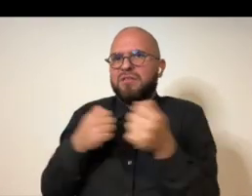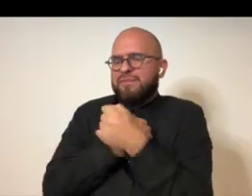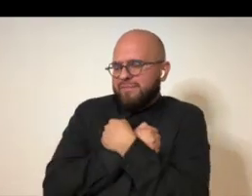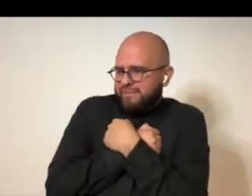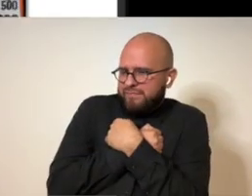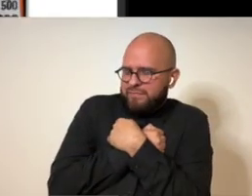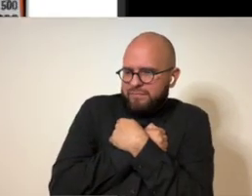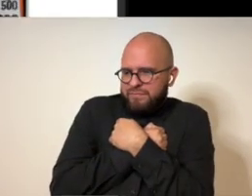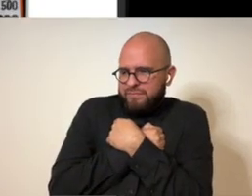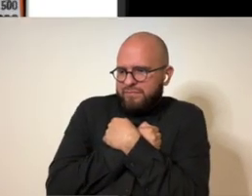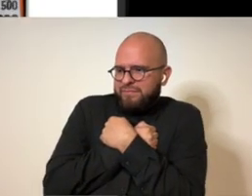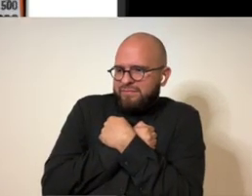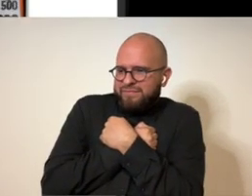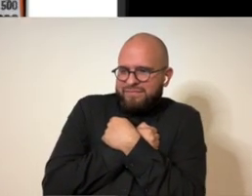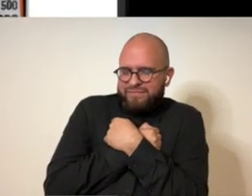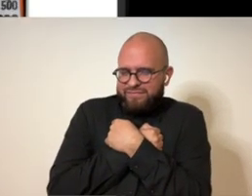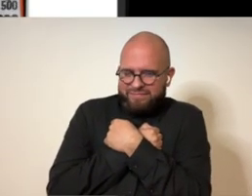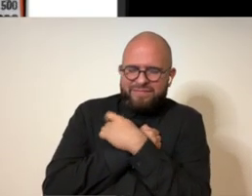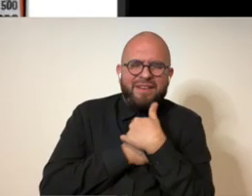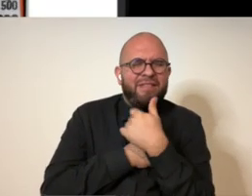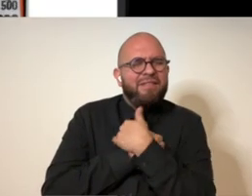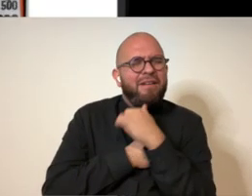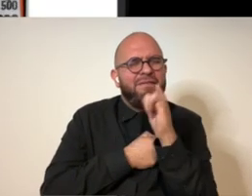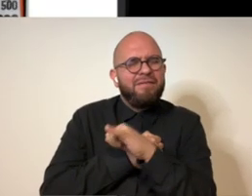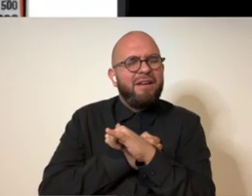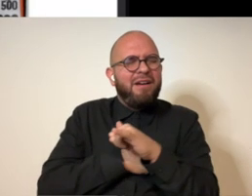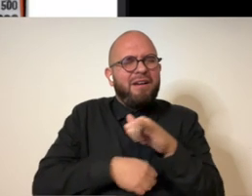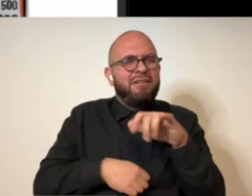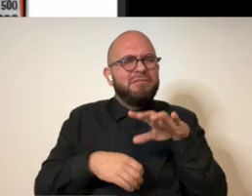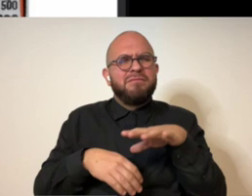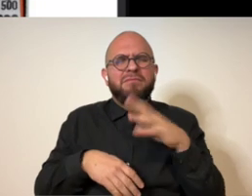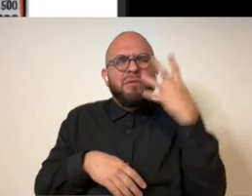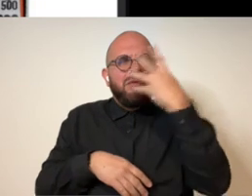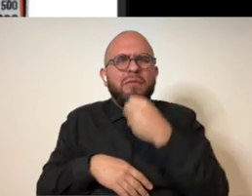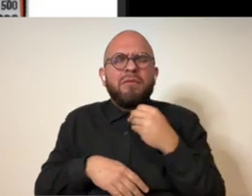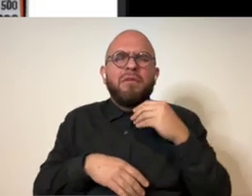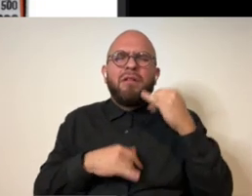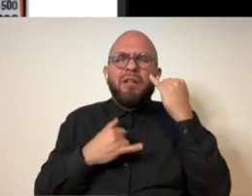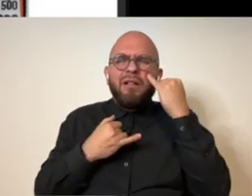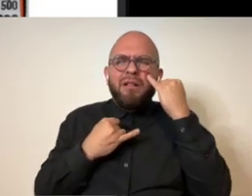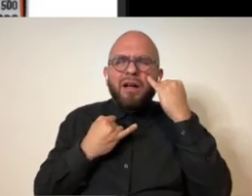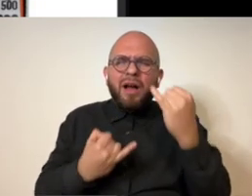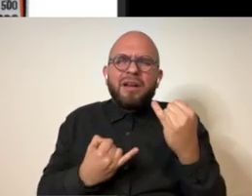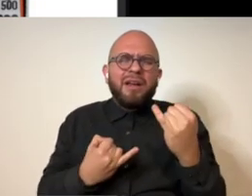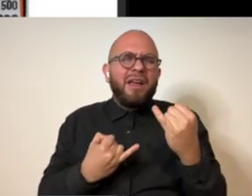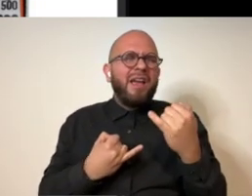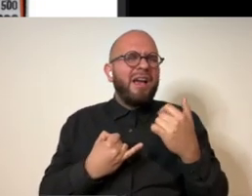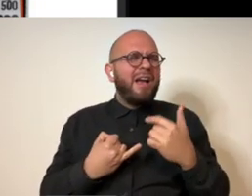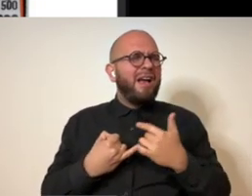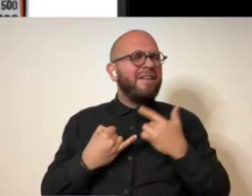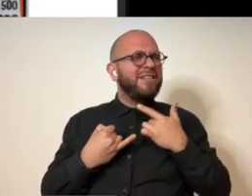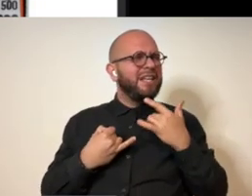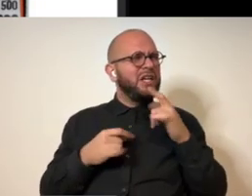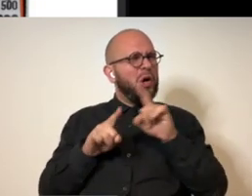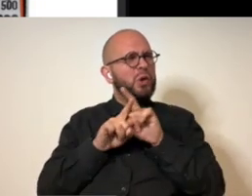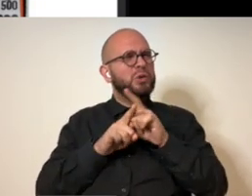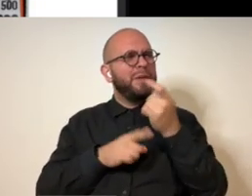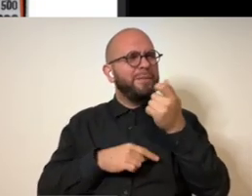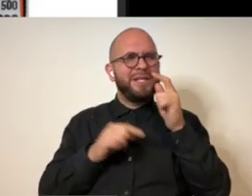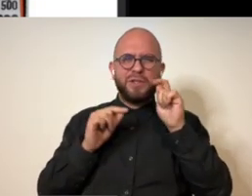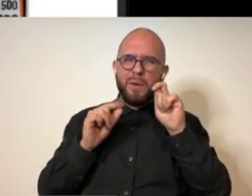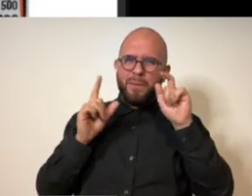well. I love that one when you're cozied up into it, but that's something that's such a lovely